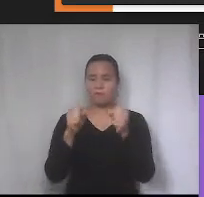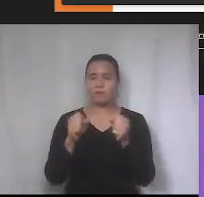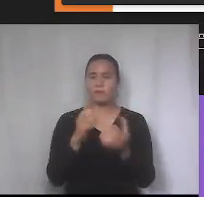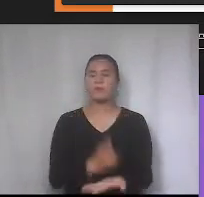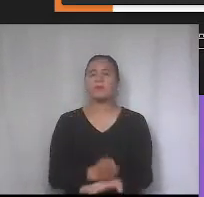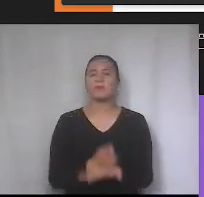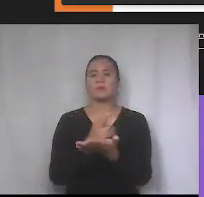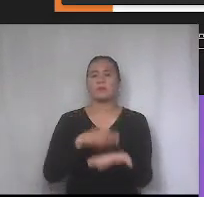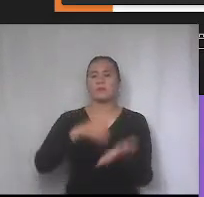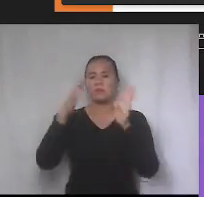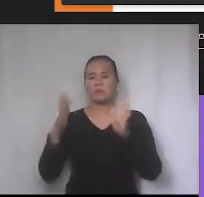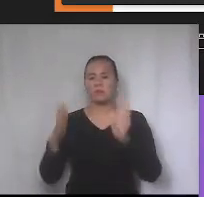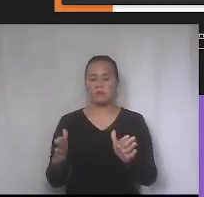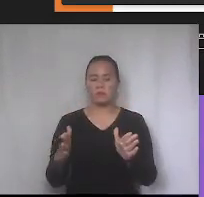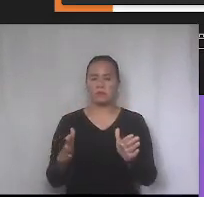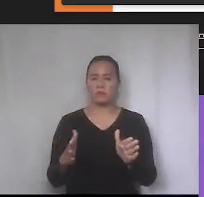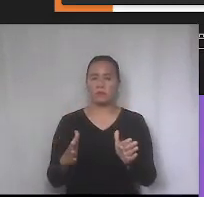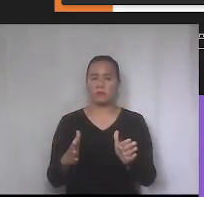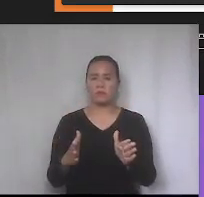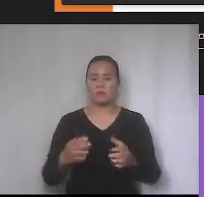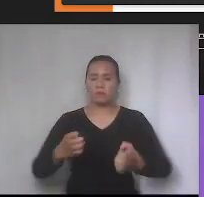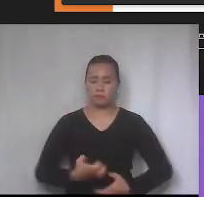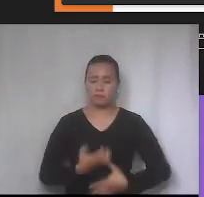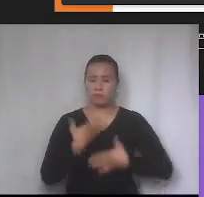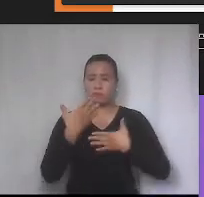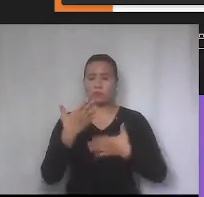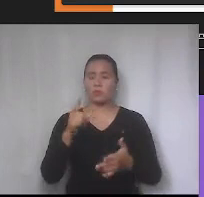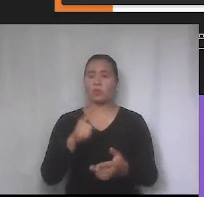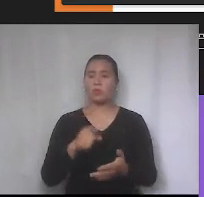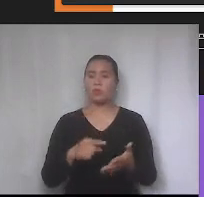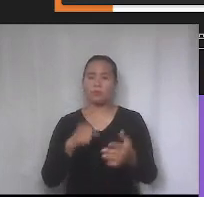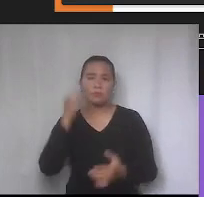students write to express one's thoughts.